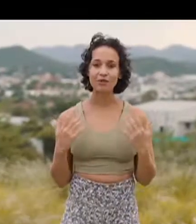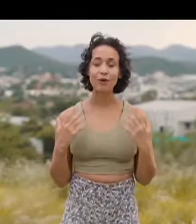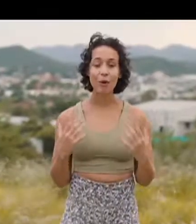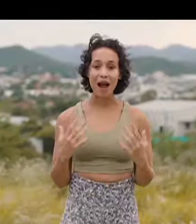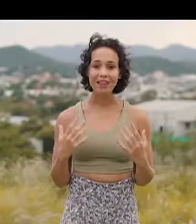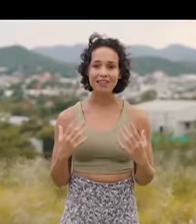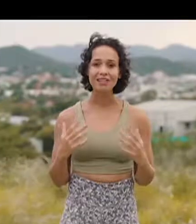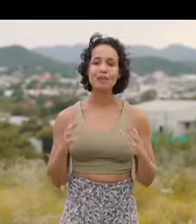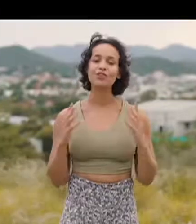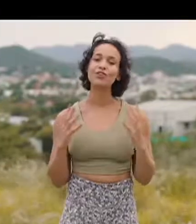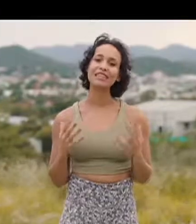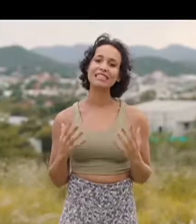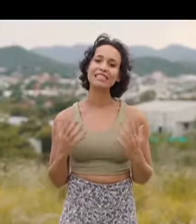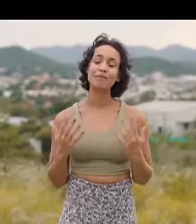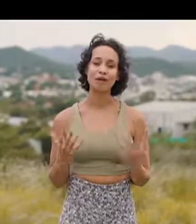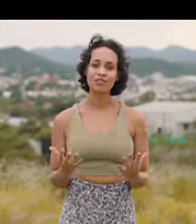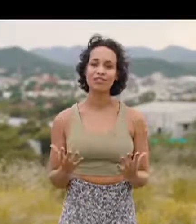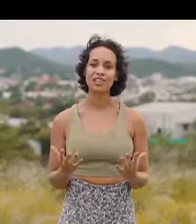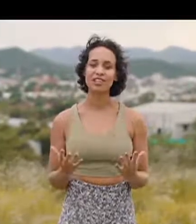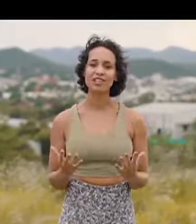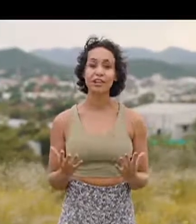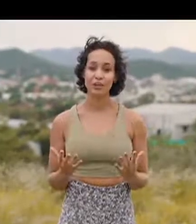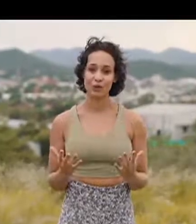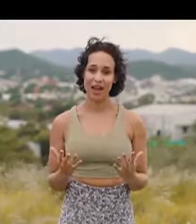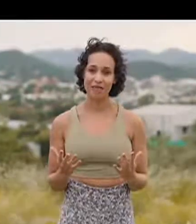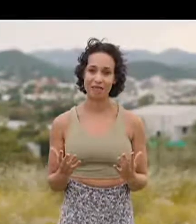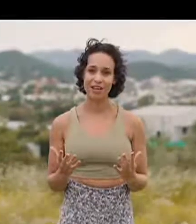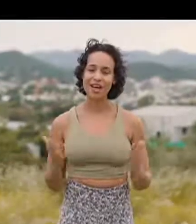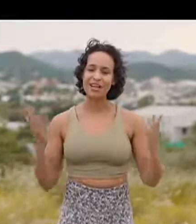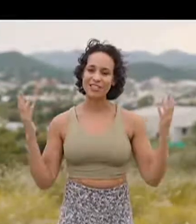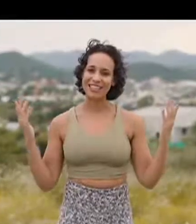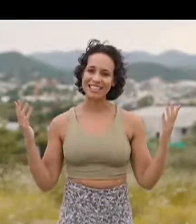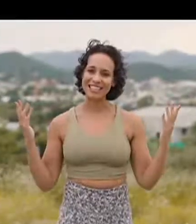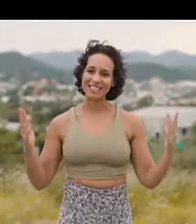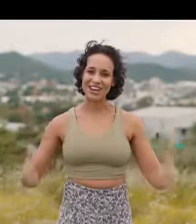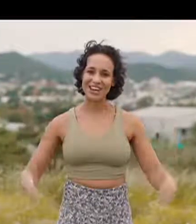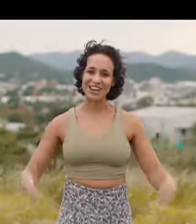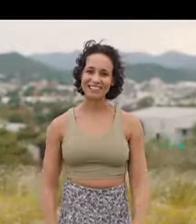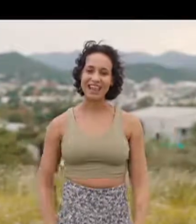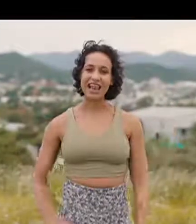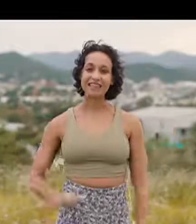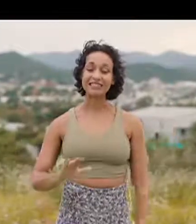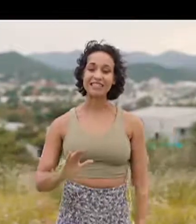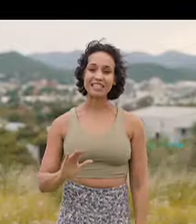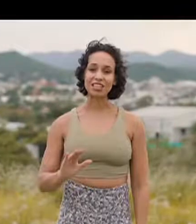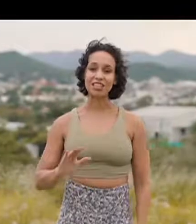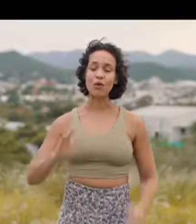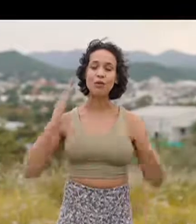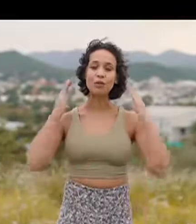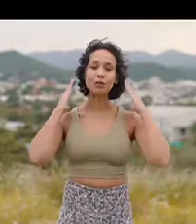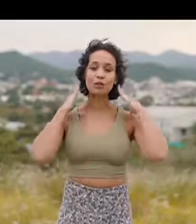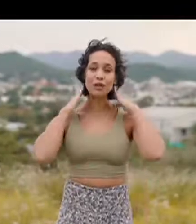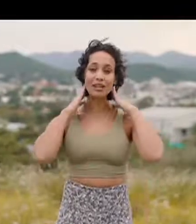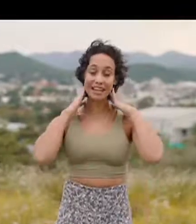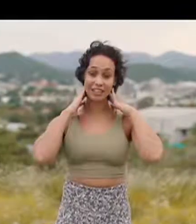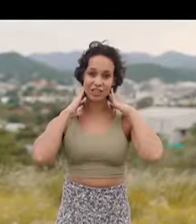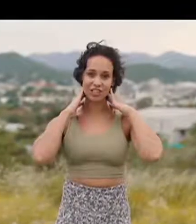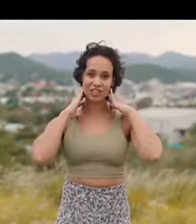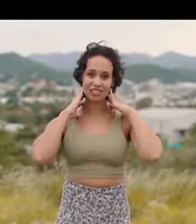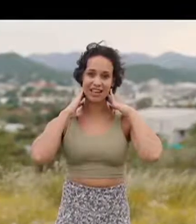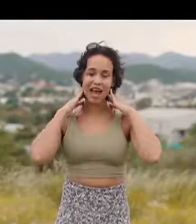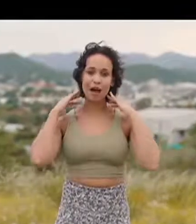body requires to release the amount of tension that you have. So let's get started. In this session, we will do